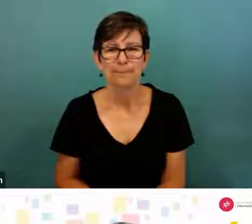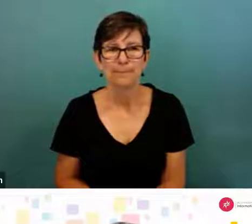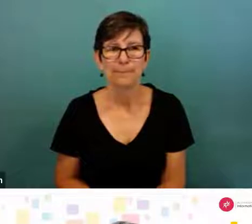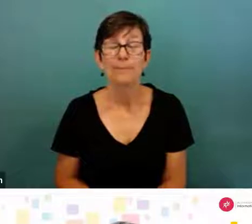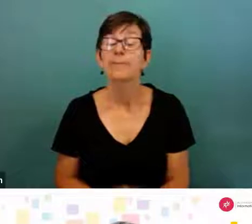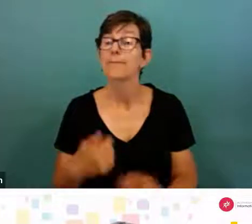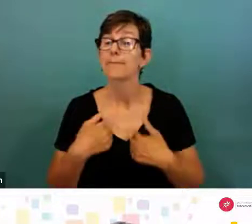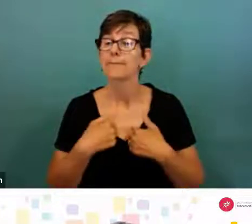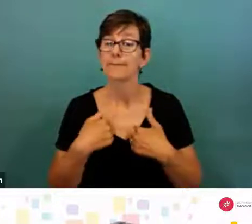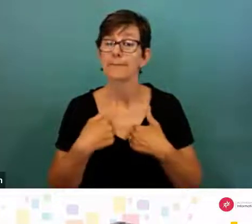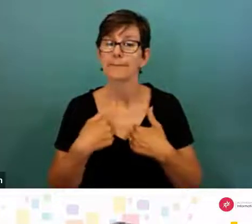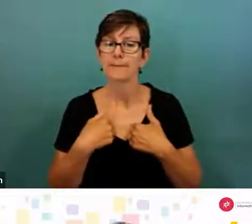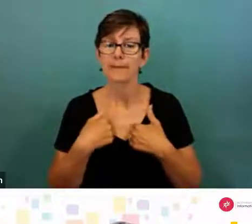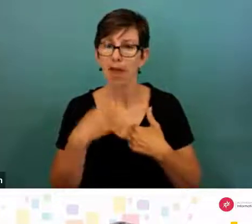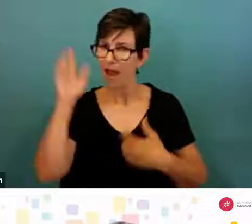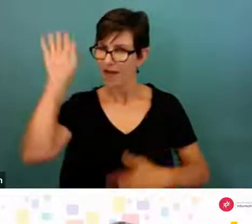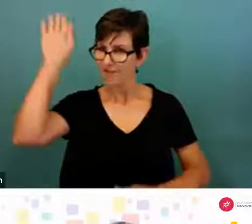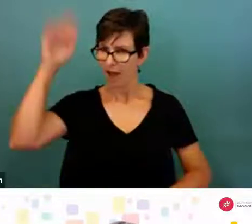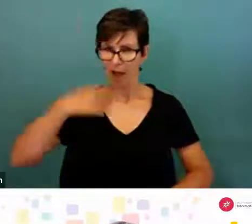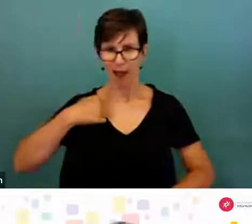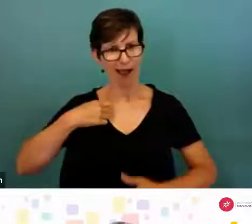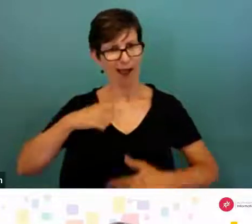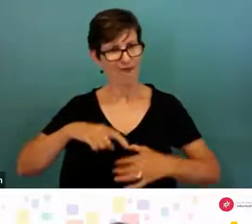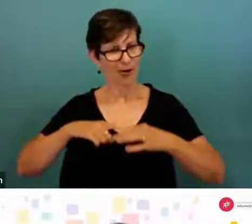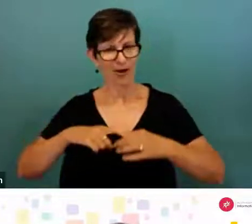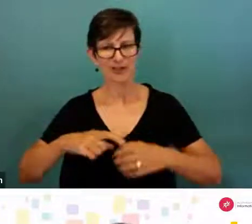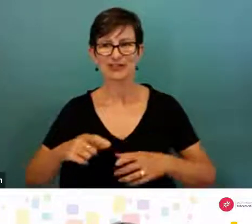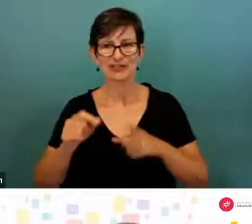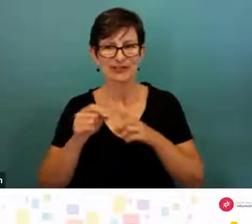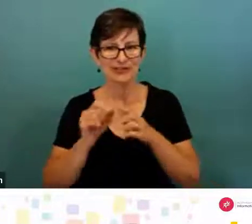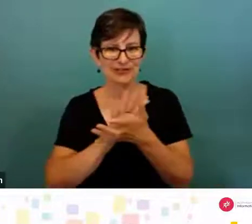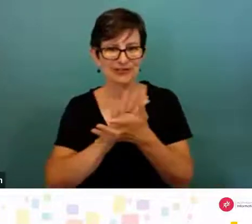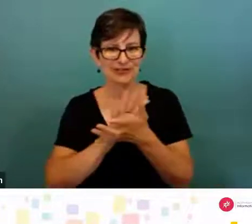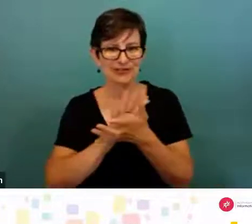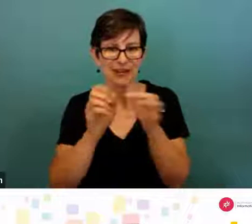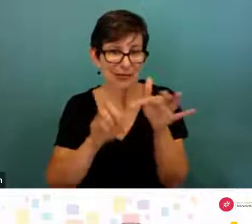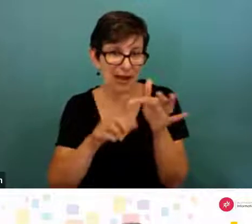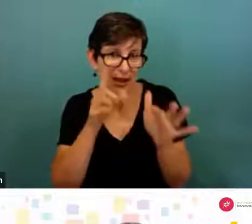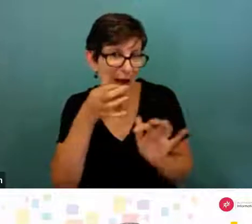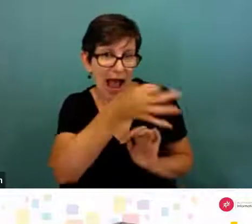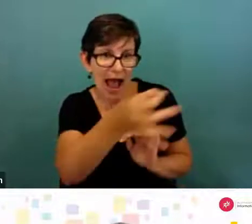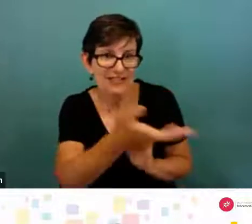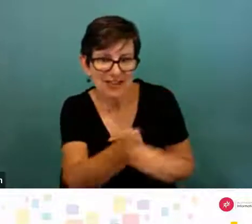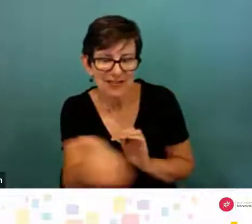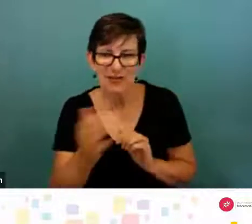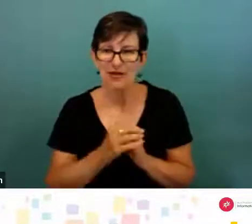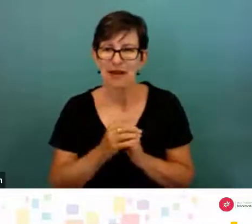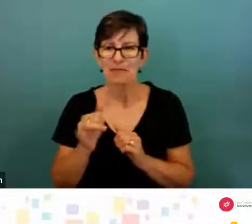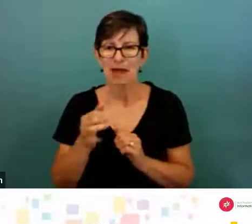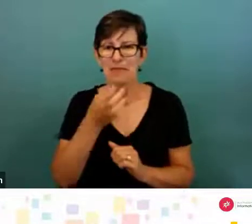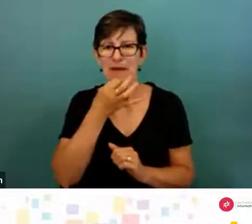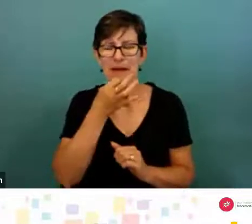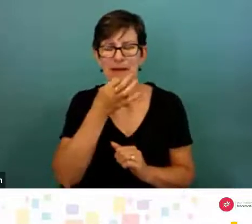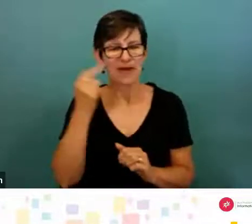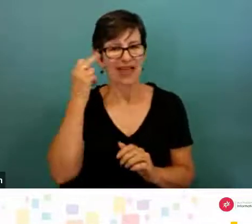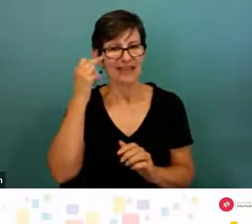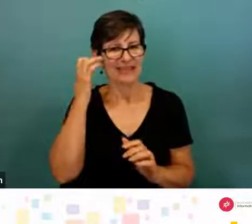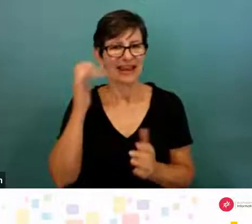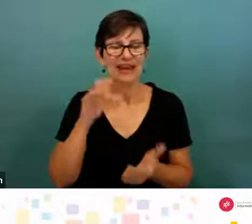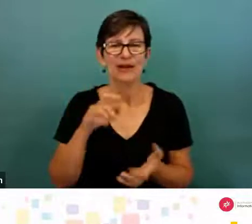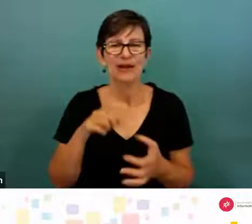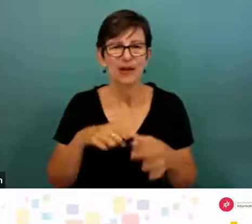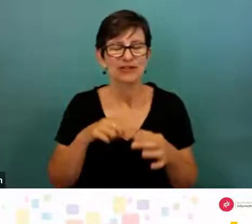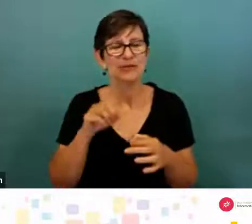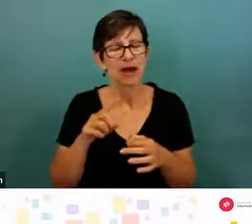I had a question, if I could ask everybody. This might be a bit of a silly question,